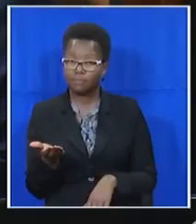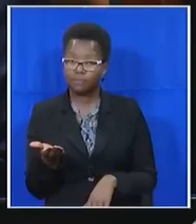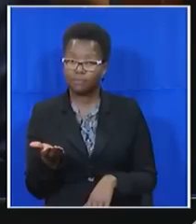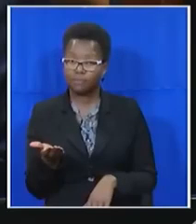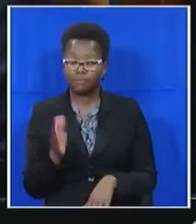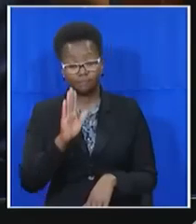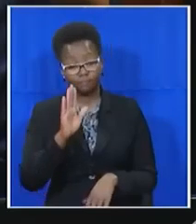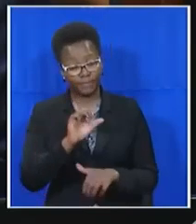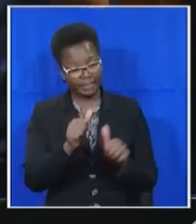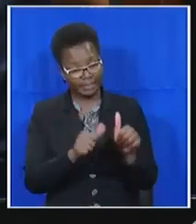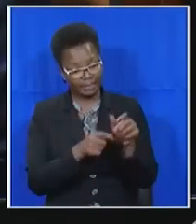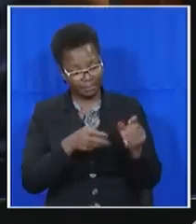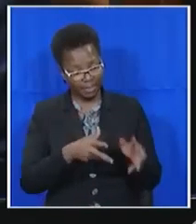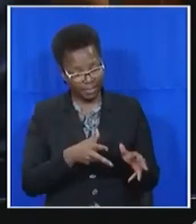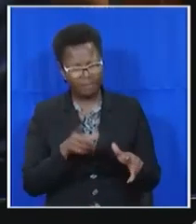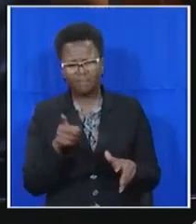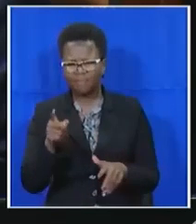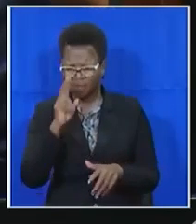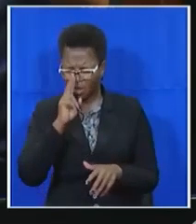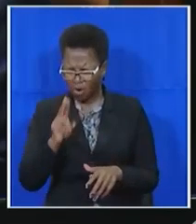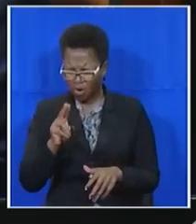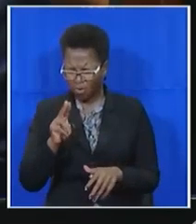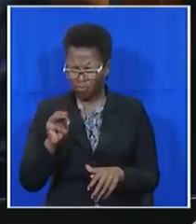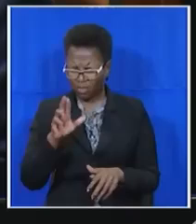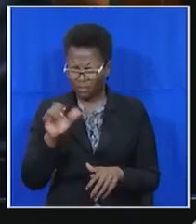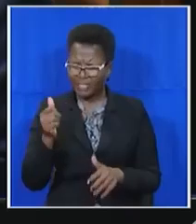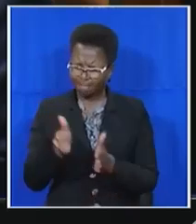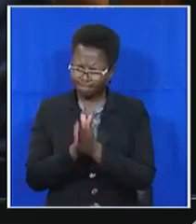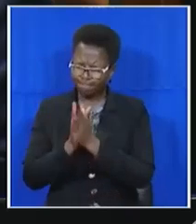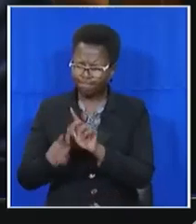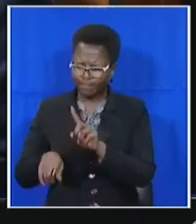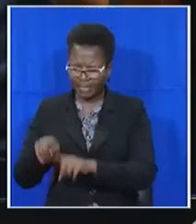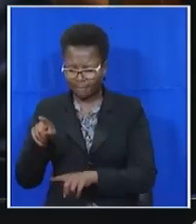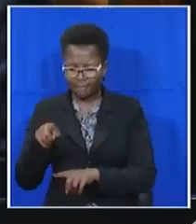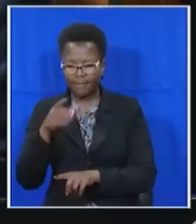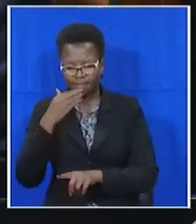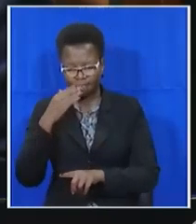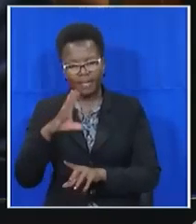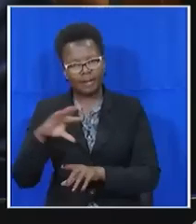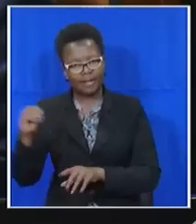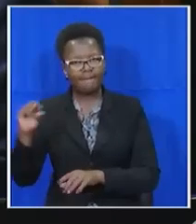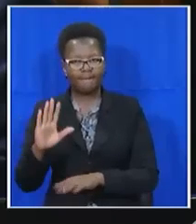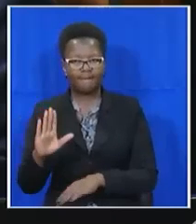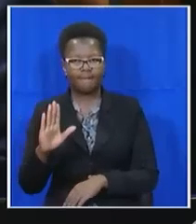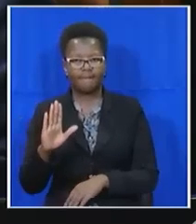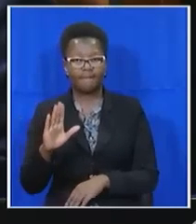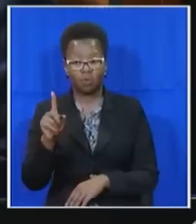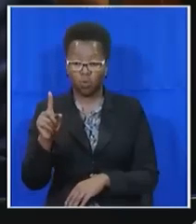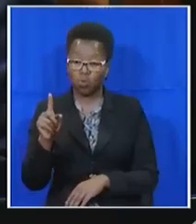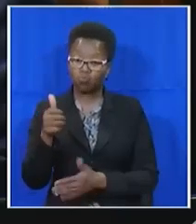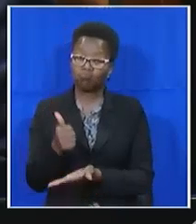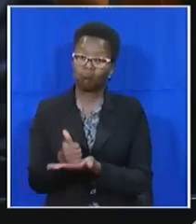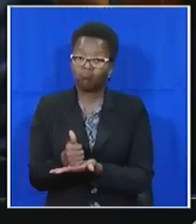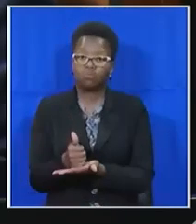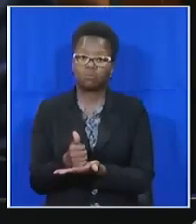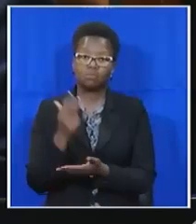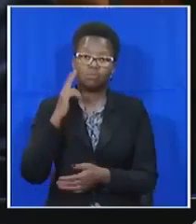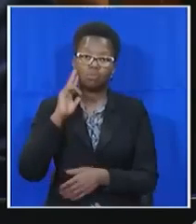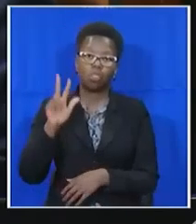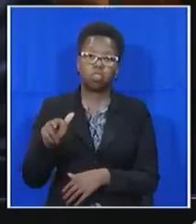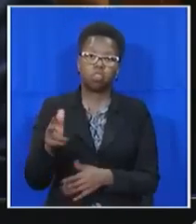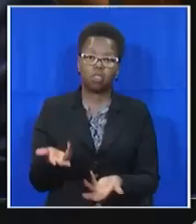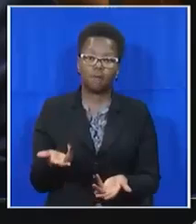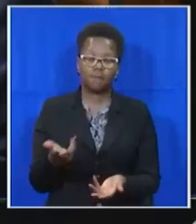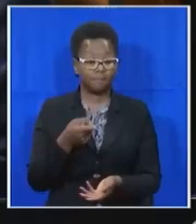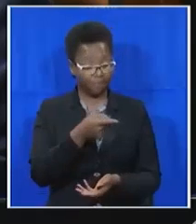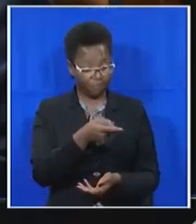Deputy Speaker. Honorable Matias, I requested you to leave, Deputy to Speaker. withdraw or leave, and you are doing neither of the two.